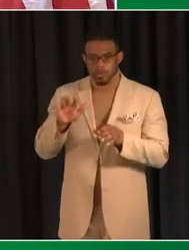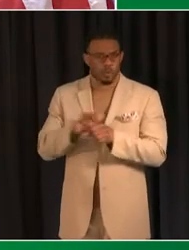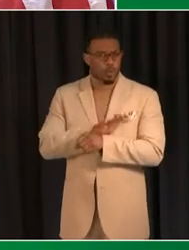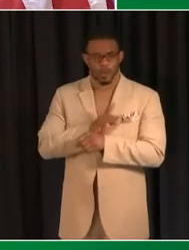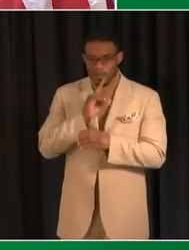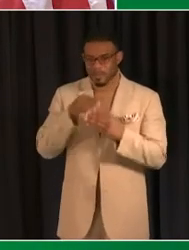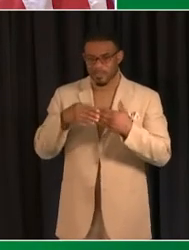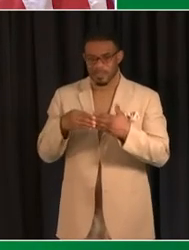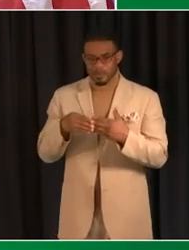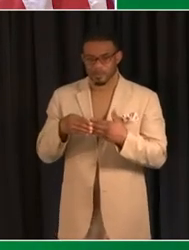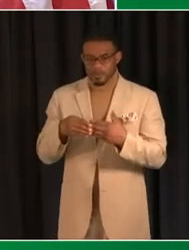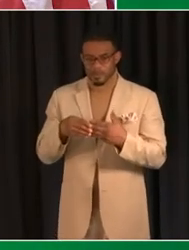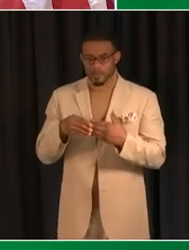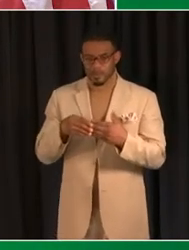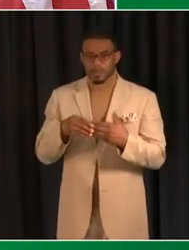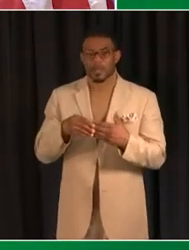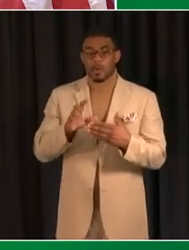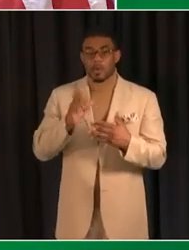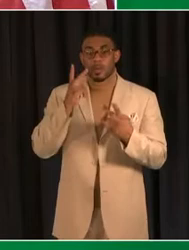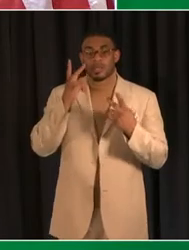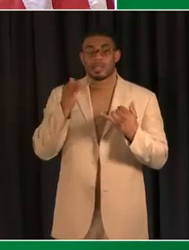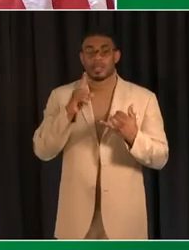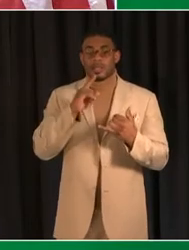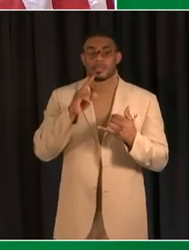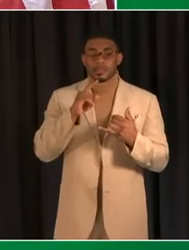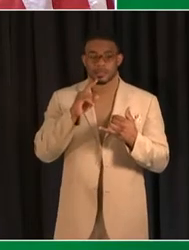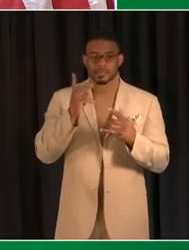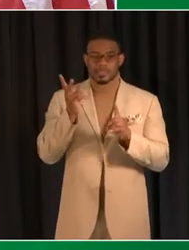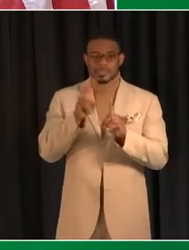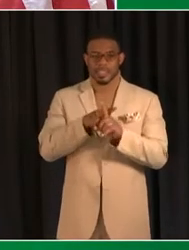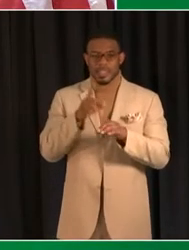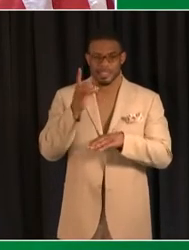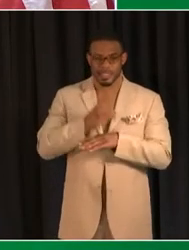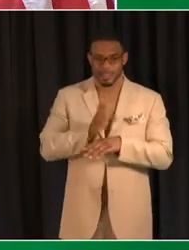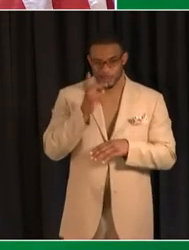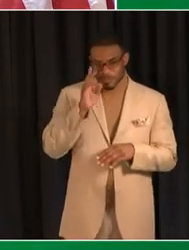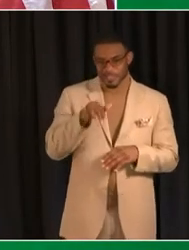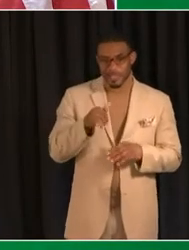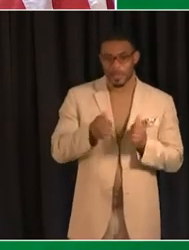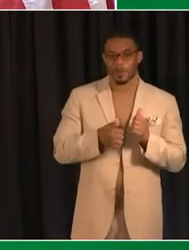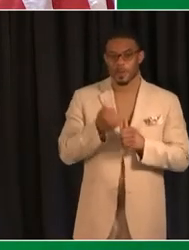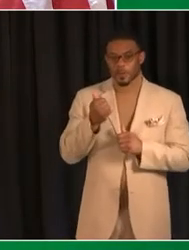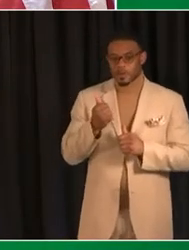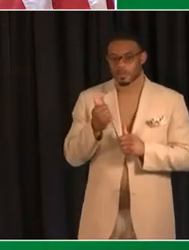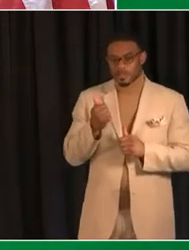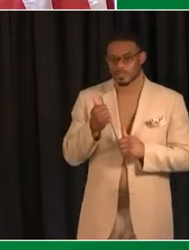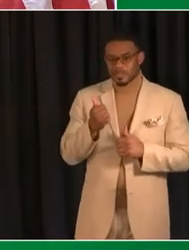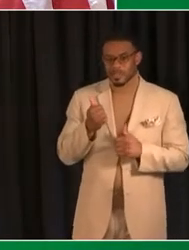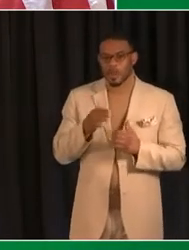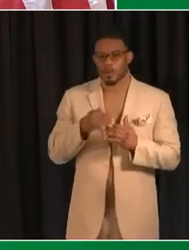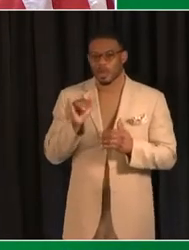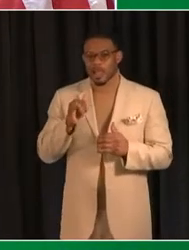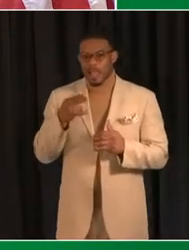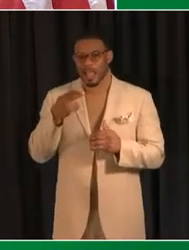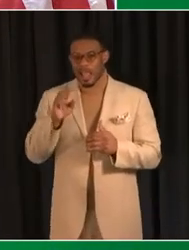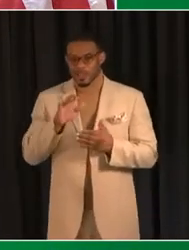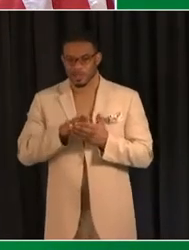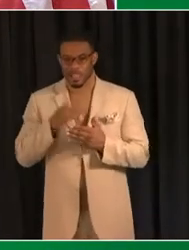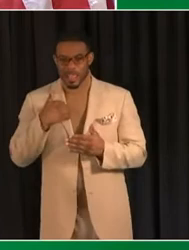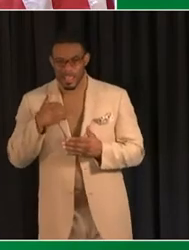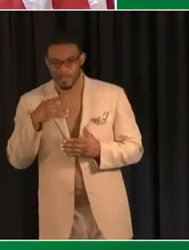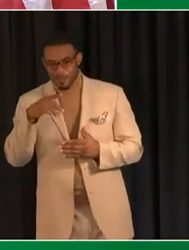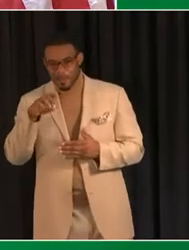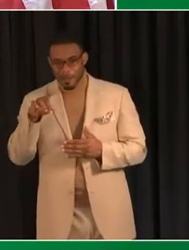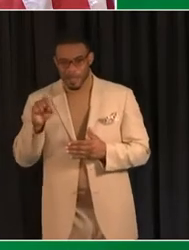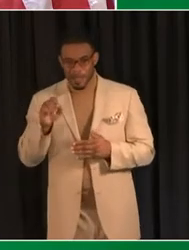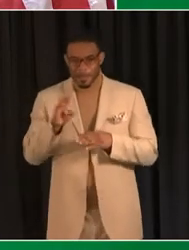space will totally be flexible. But what we are seeing is assigned days. You'll see the majority, almost like how schools have